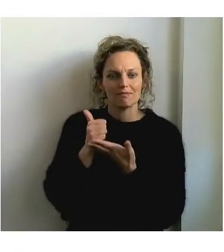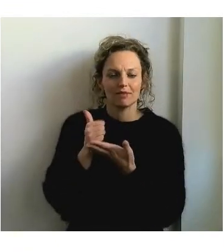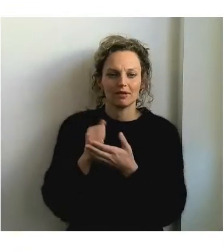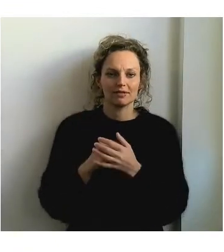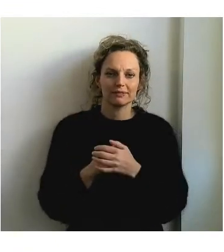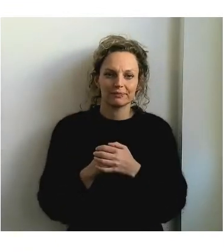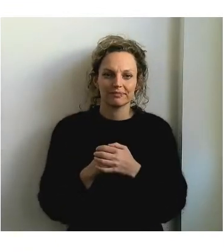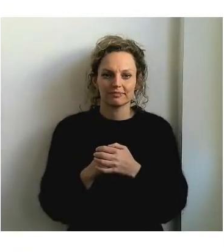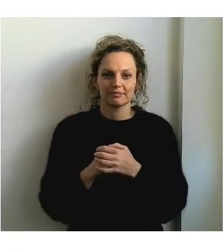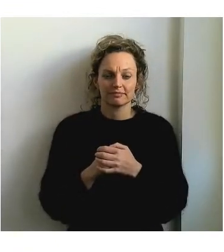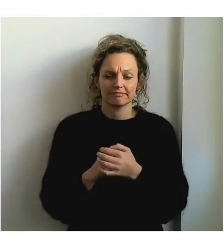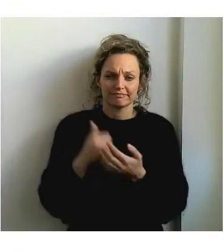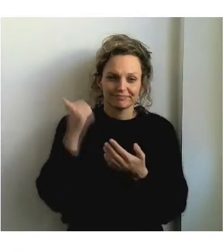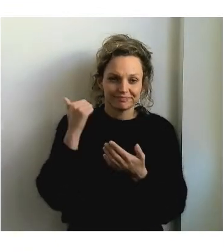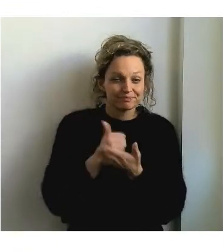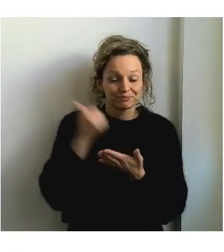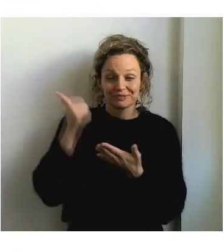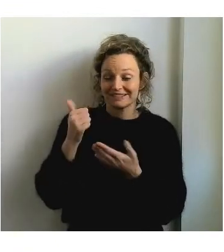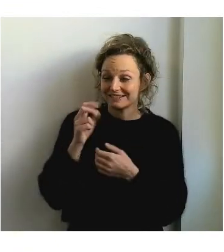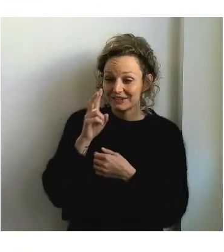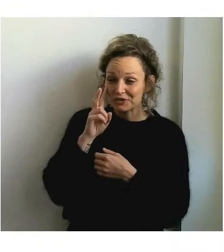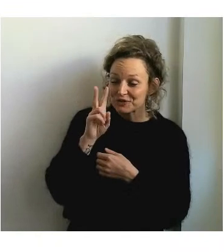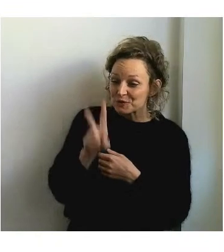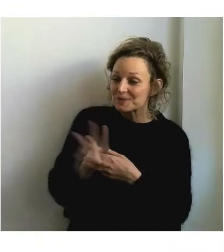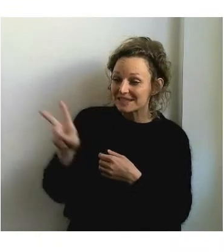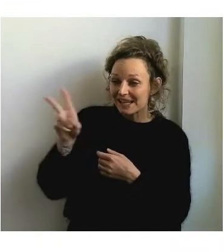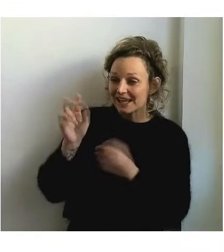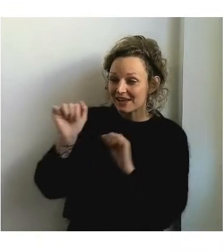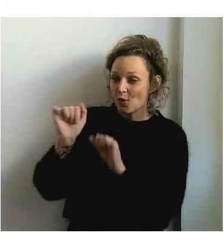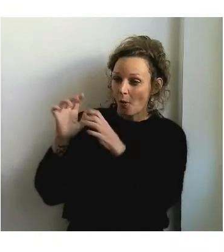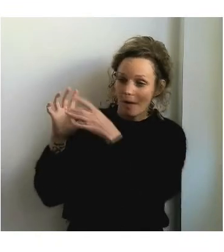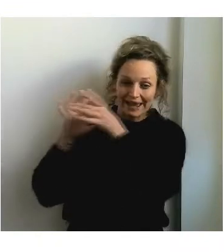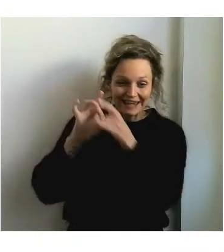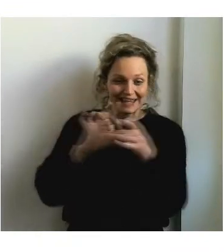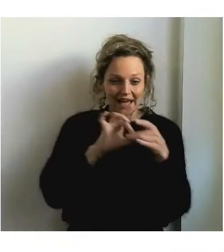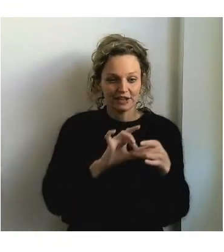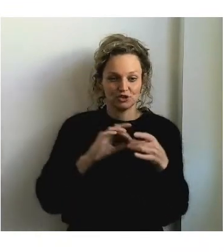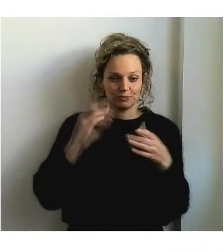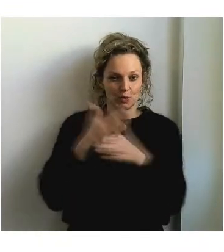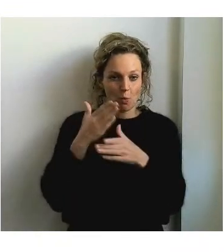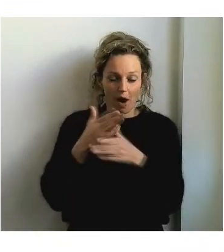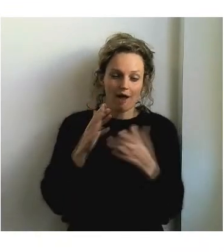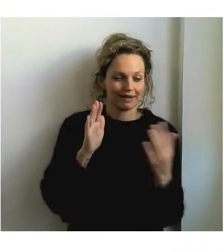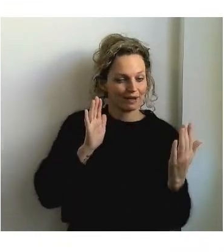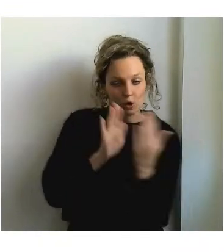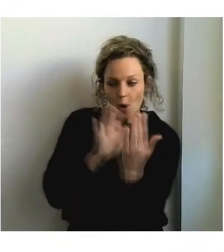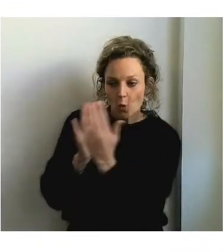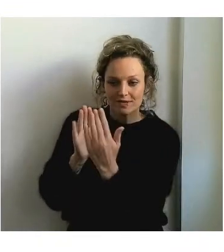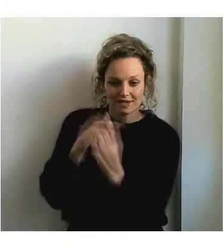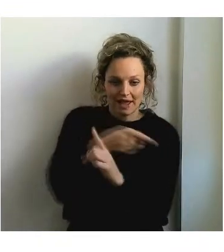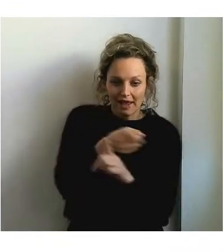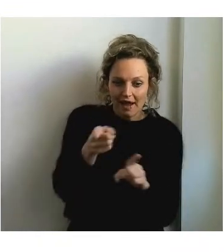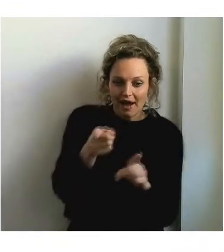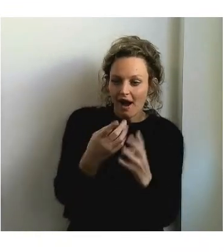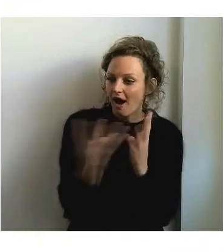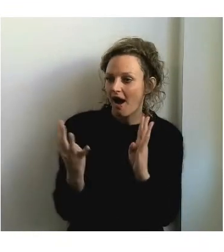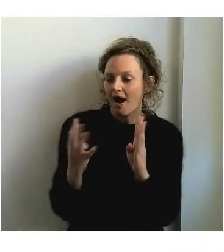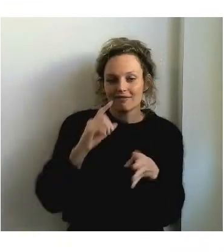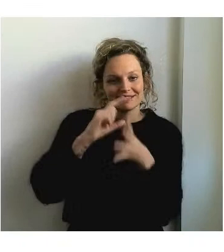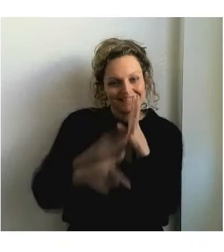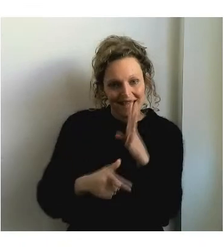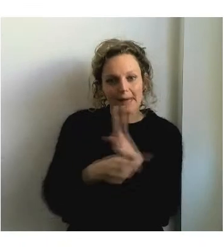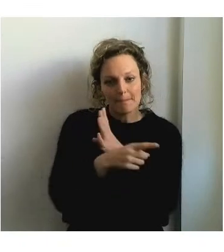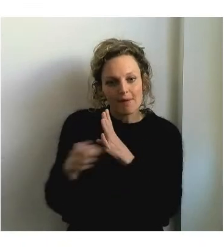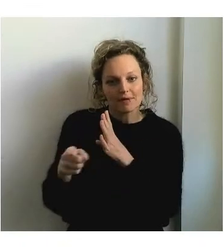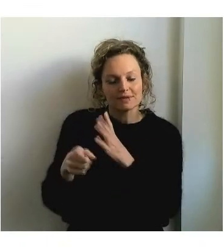are engaging and working very closely with your disabled employees who are obviously forming part of your